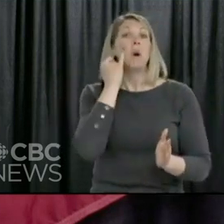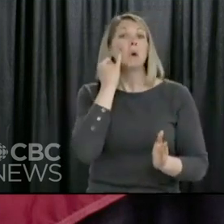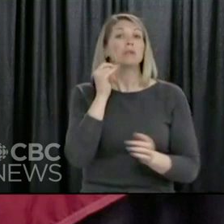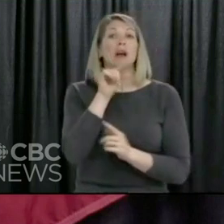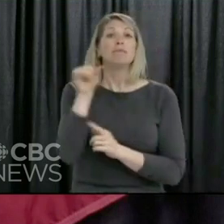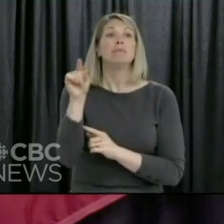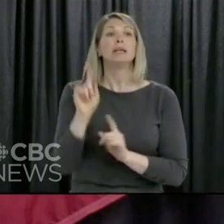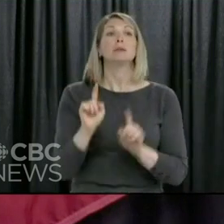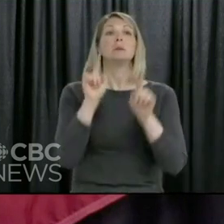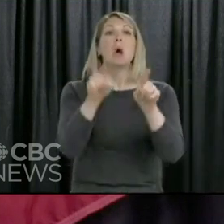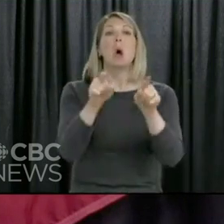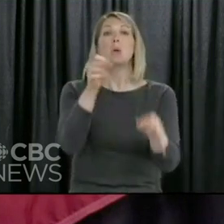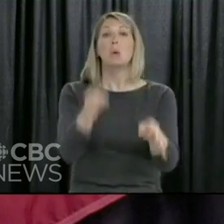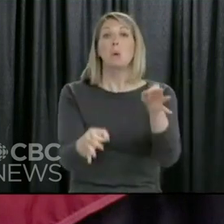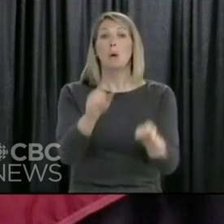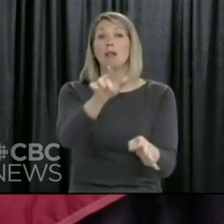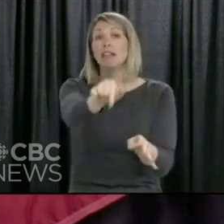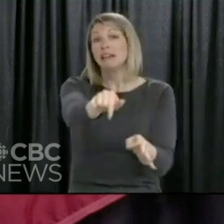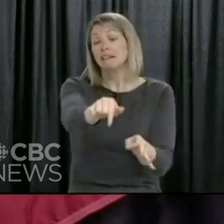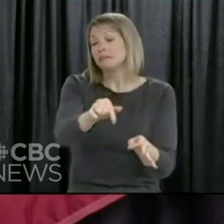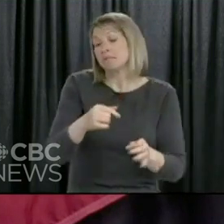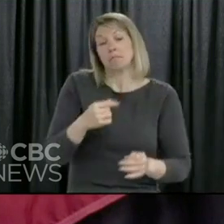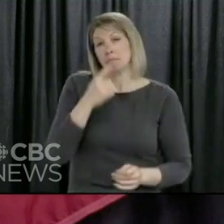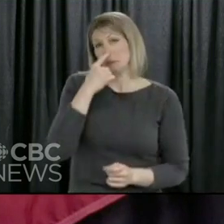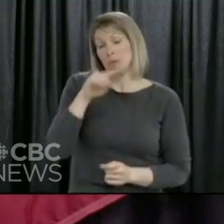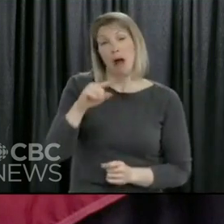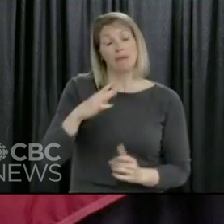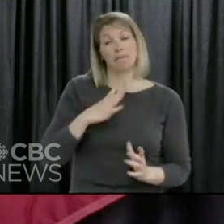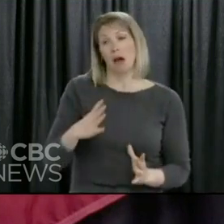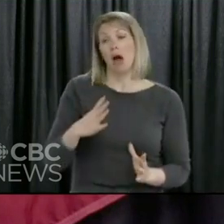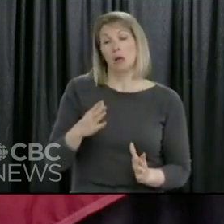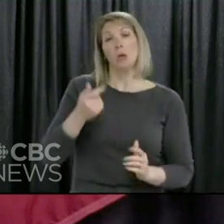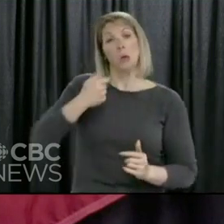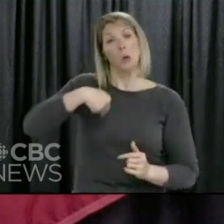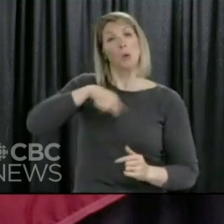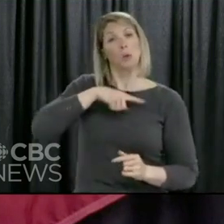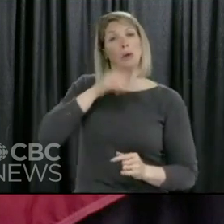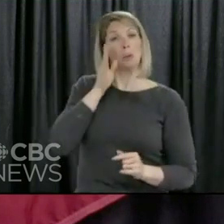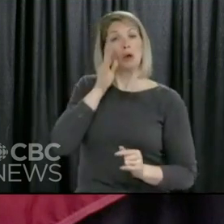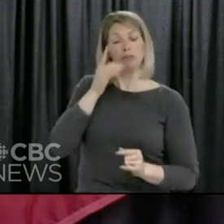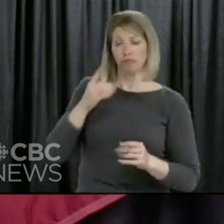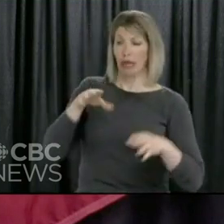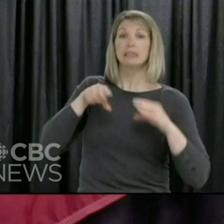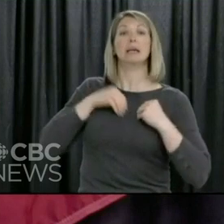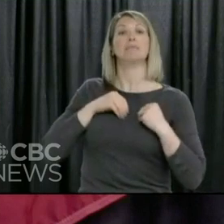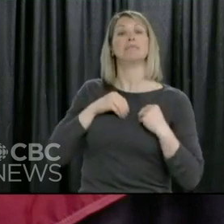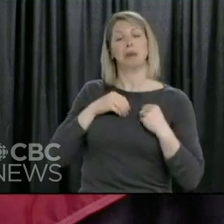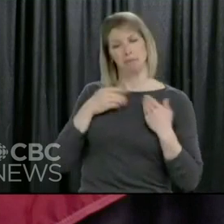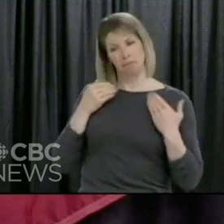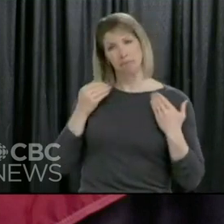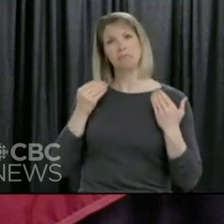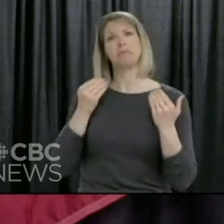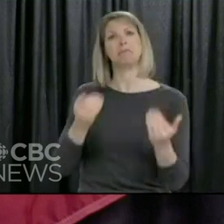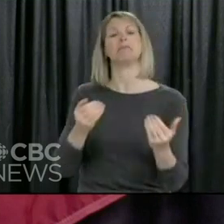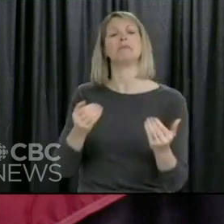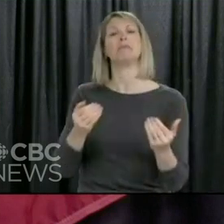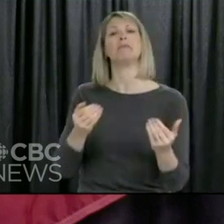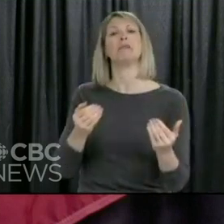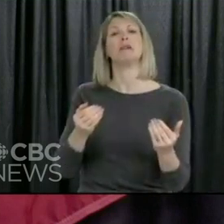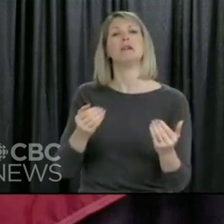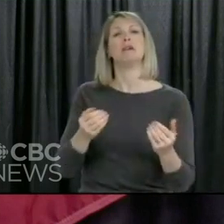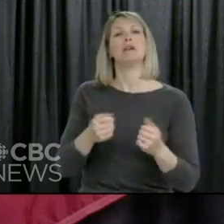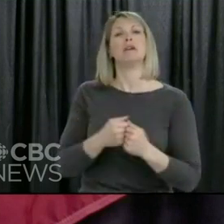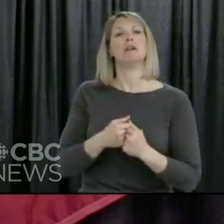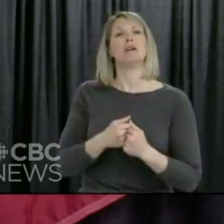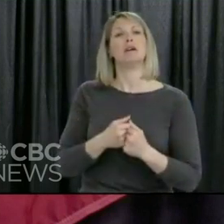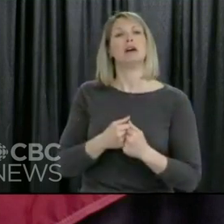prepare and respond in the appropriate way. But as I said earlier, I can't imagine what it's like to get a call and